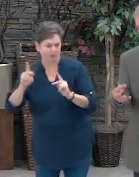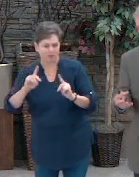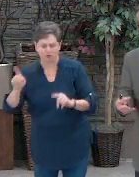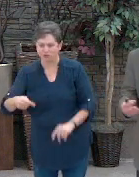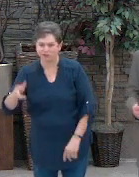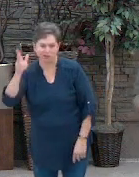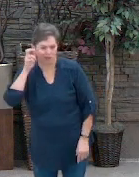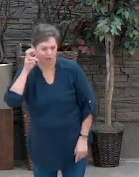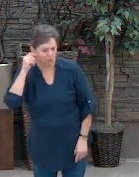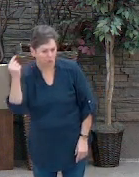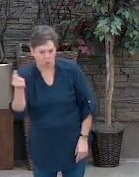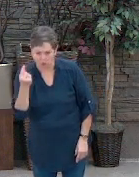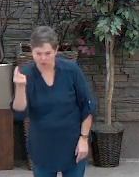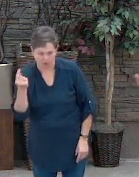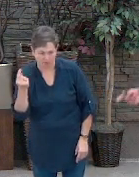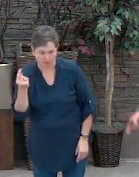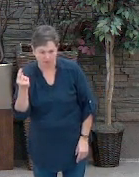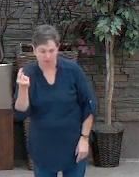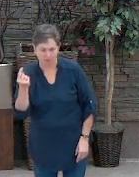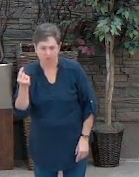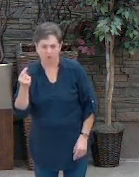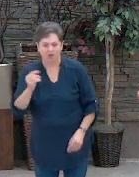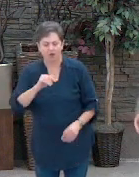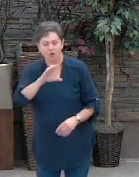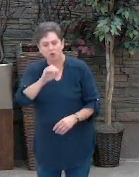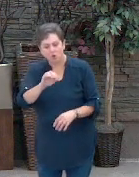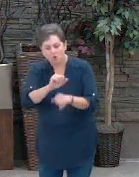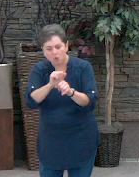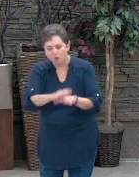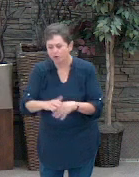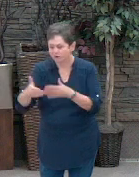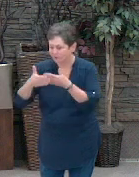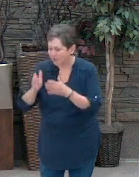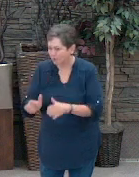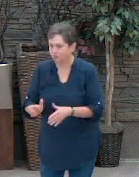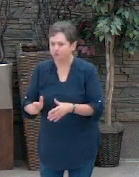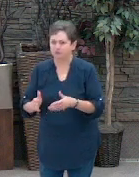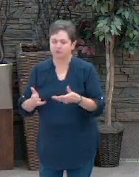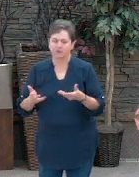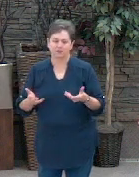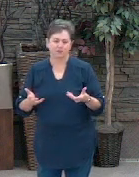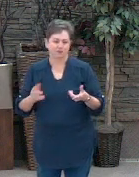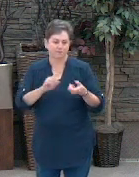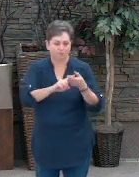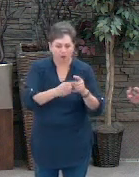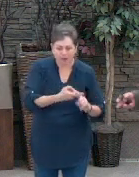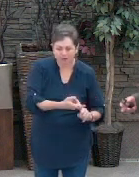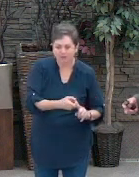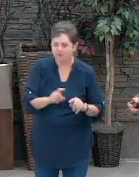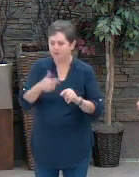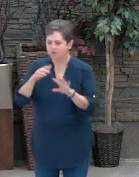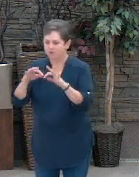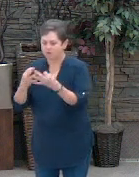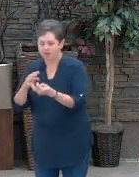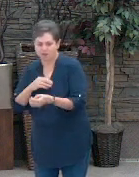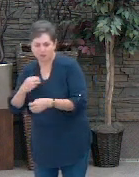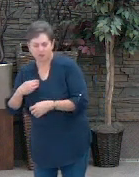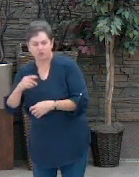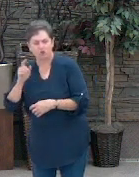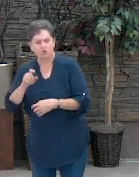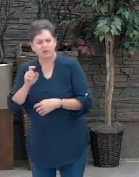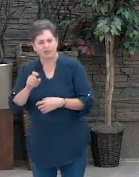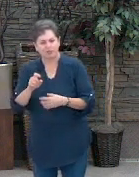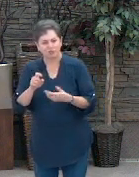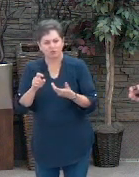hear what we say, but you know, our coworkers and our neighbors and our friends and other family members, we need